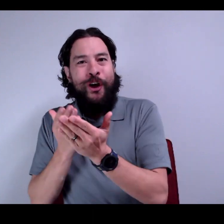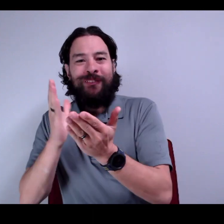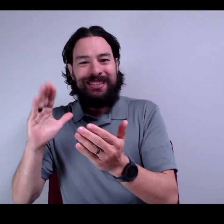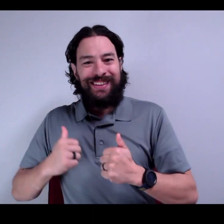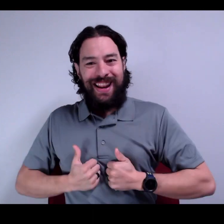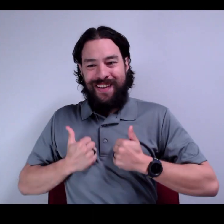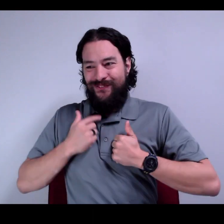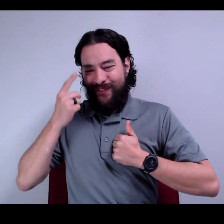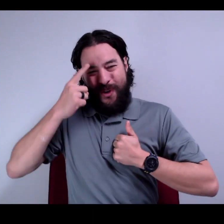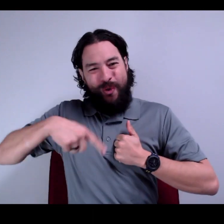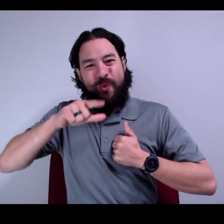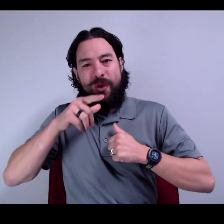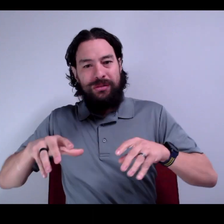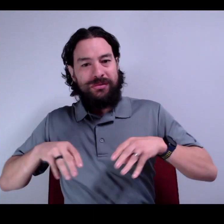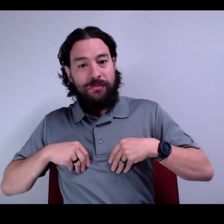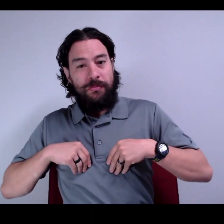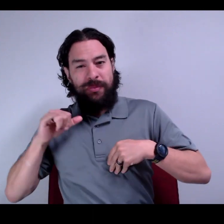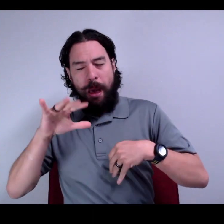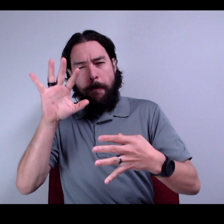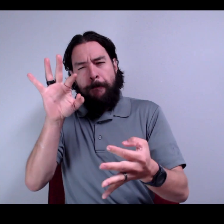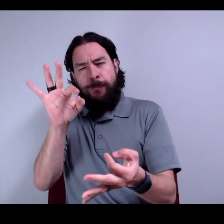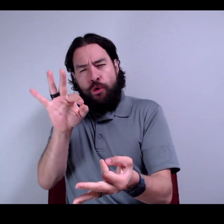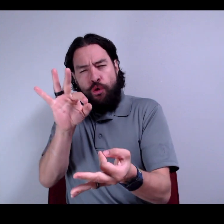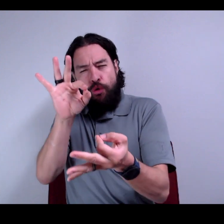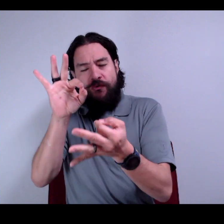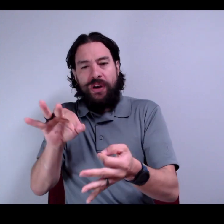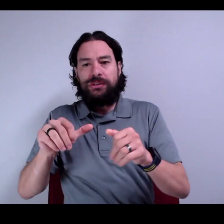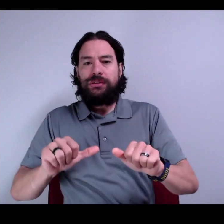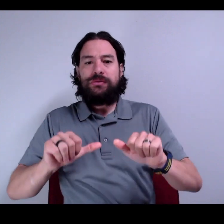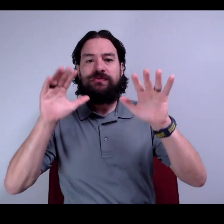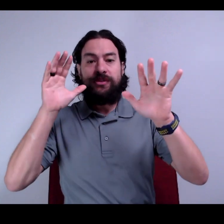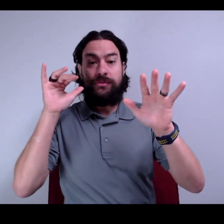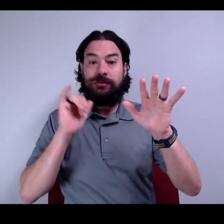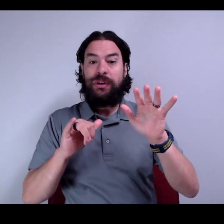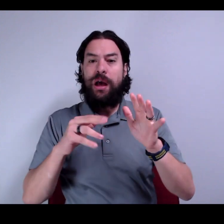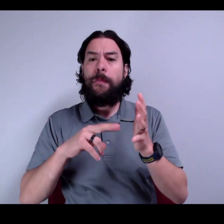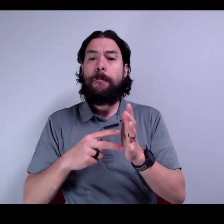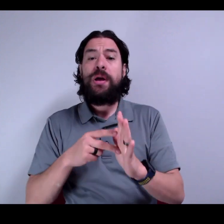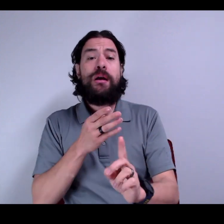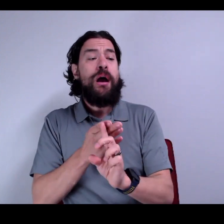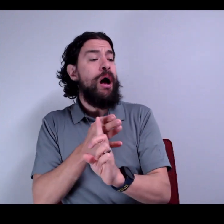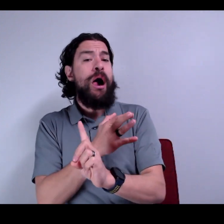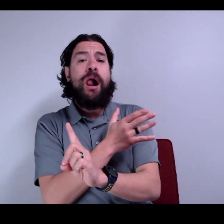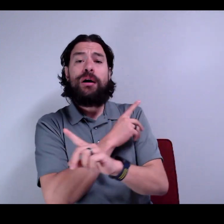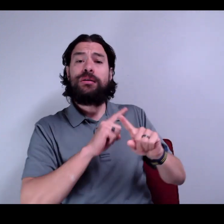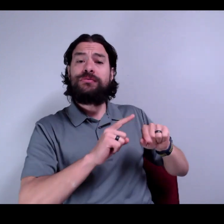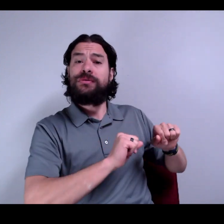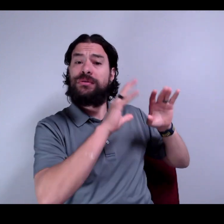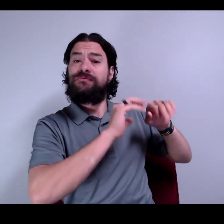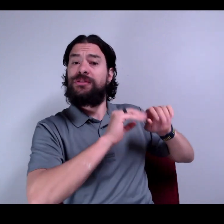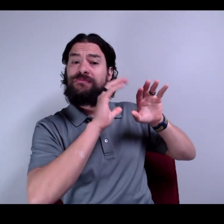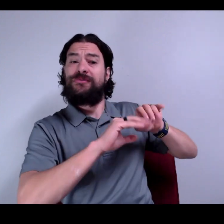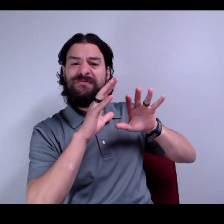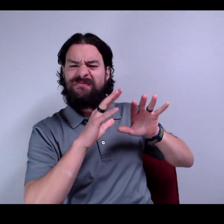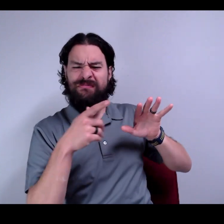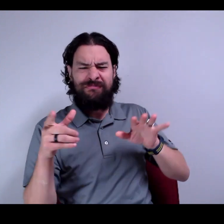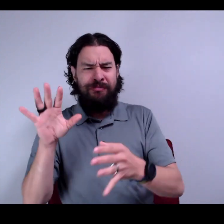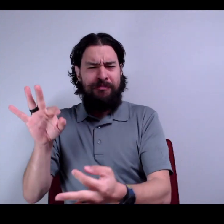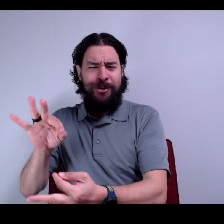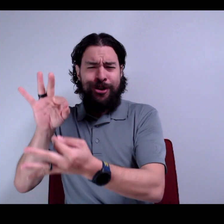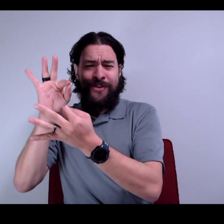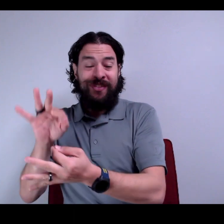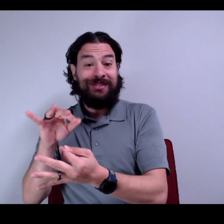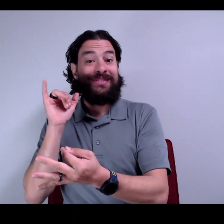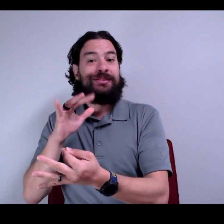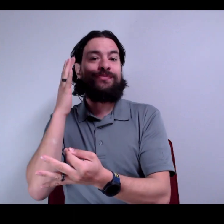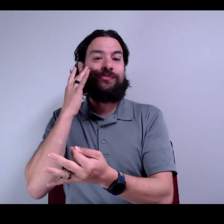to anyone who will accept it. He is the perfect sacrifice to which all the previous sacrifices were pointing all along. So because of Jesus, the